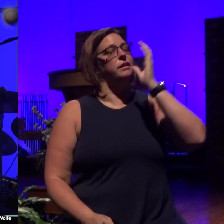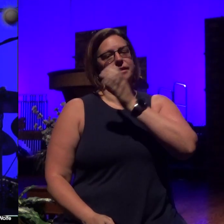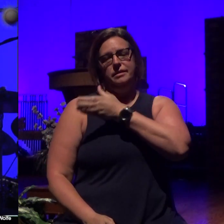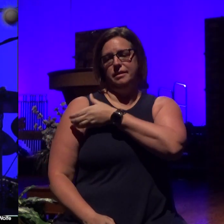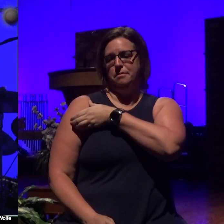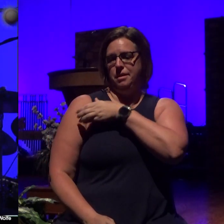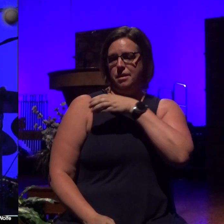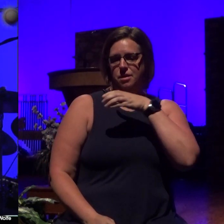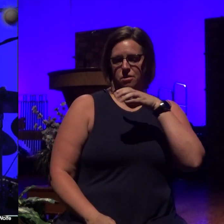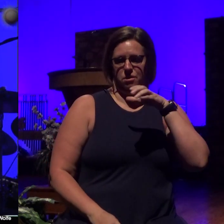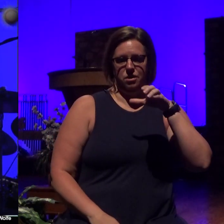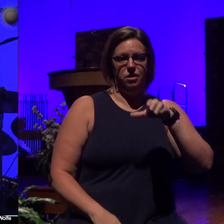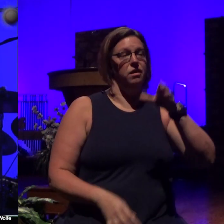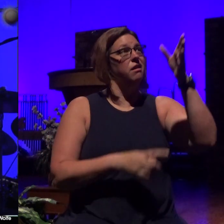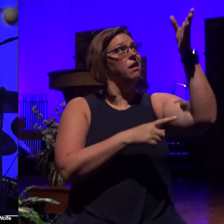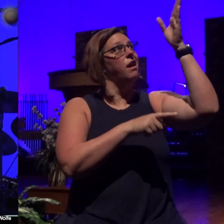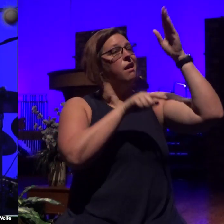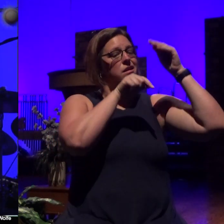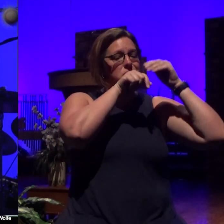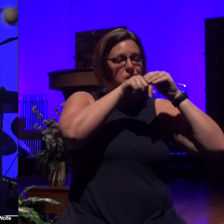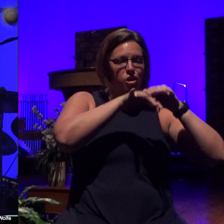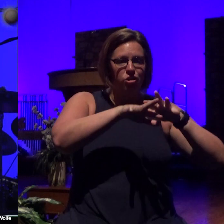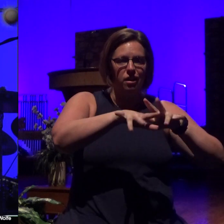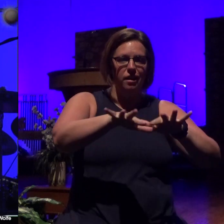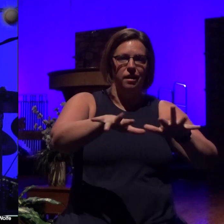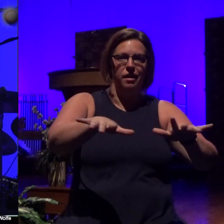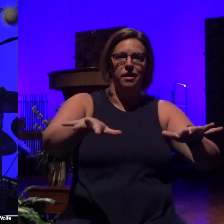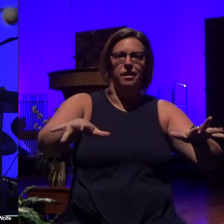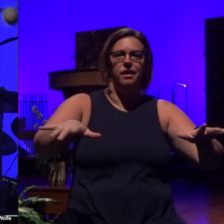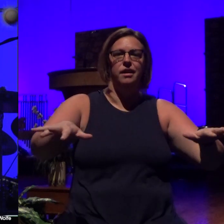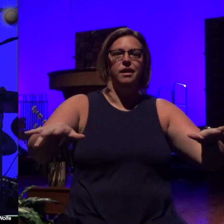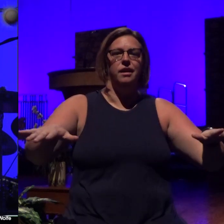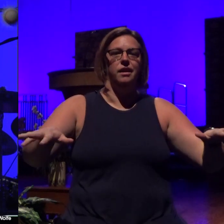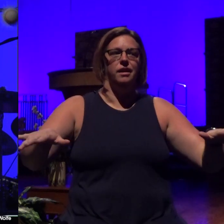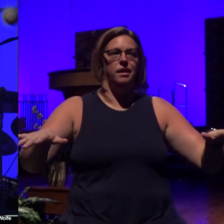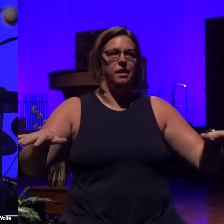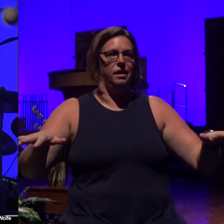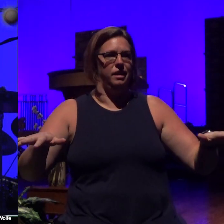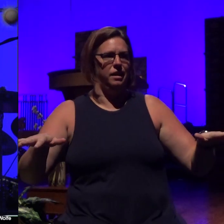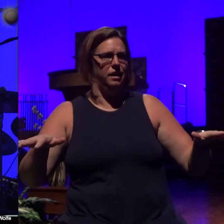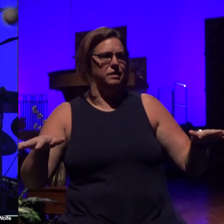the mighty power and the grace.